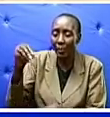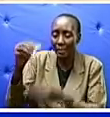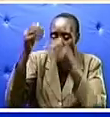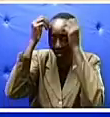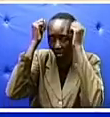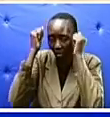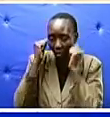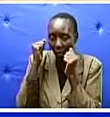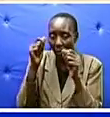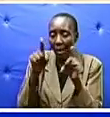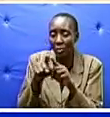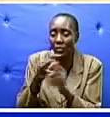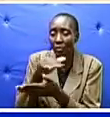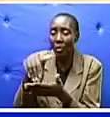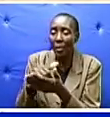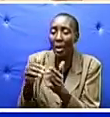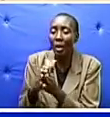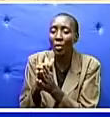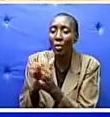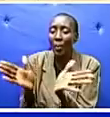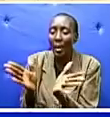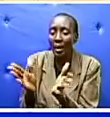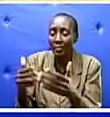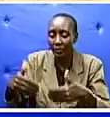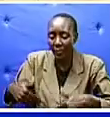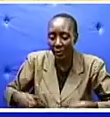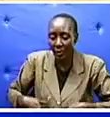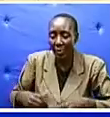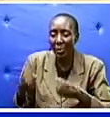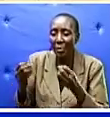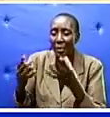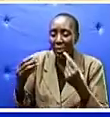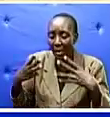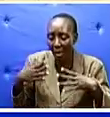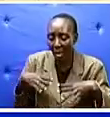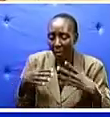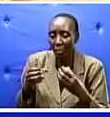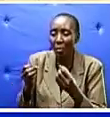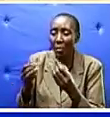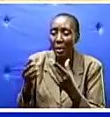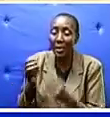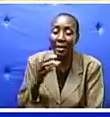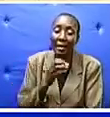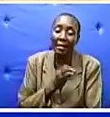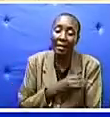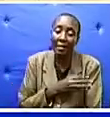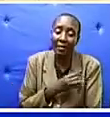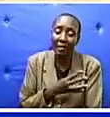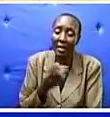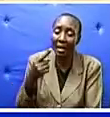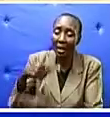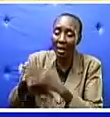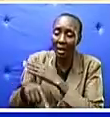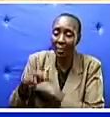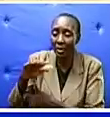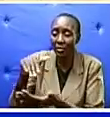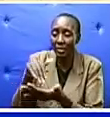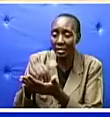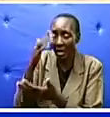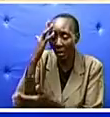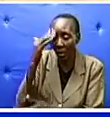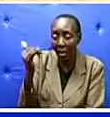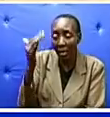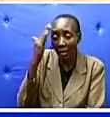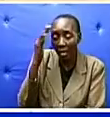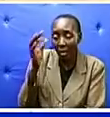the facility were open, so many youth, so many people outside, they feared coming to the facility because they knew, if